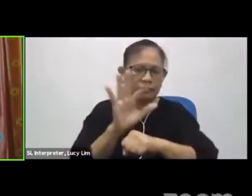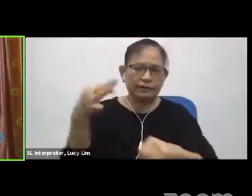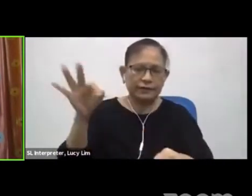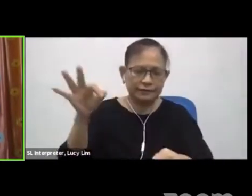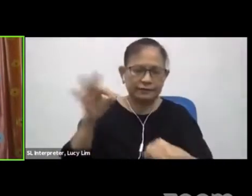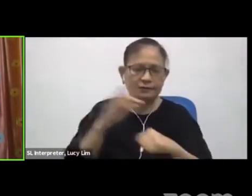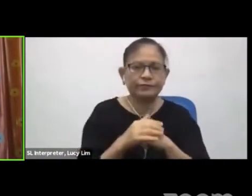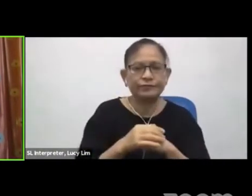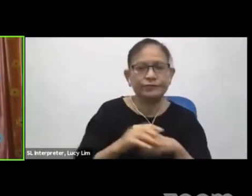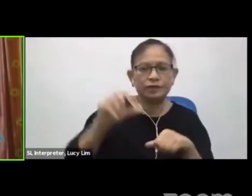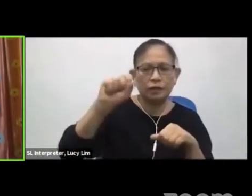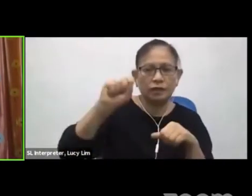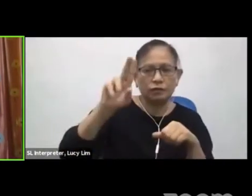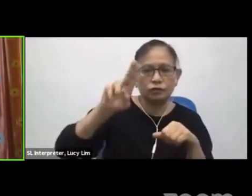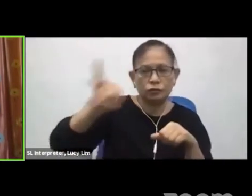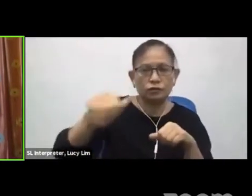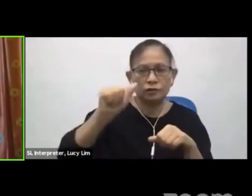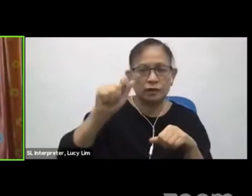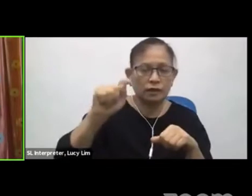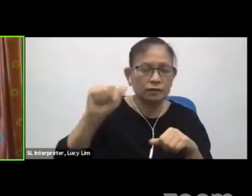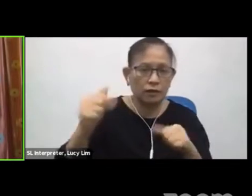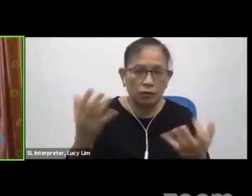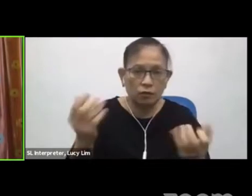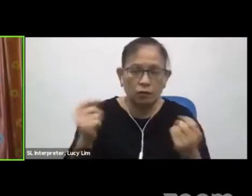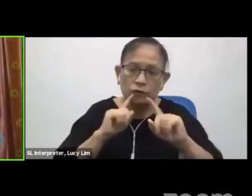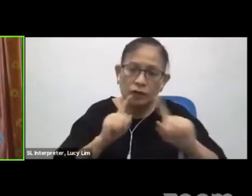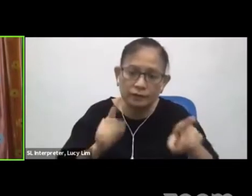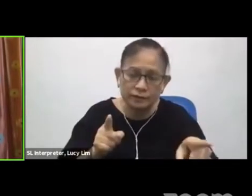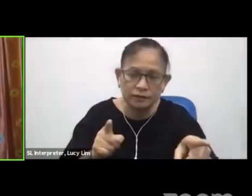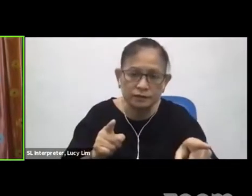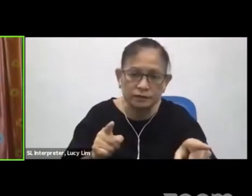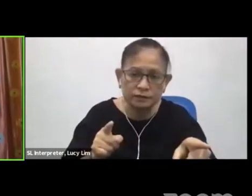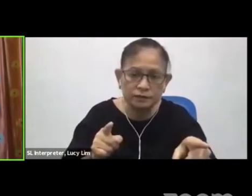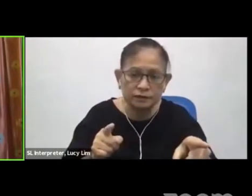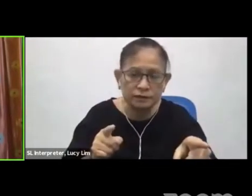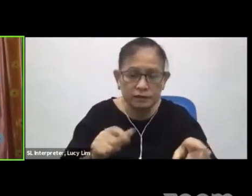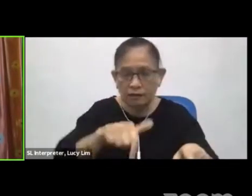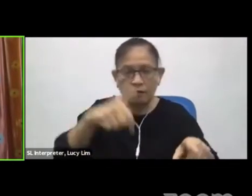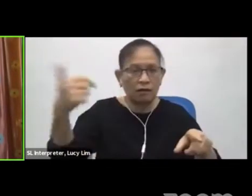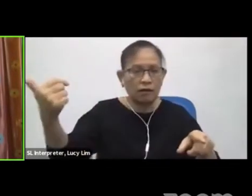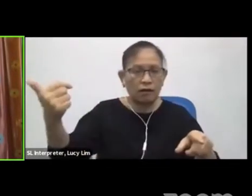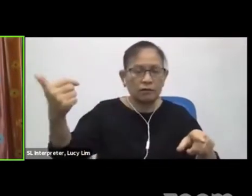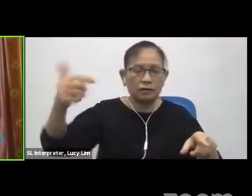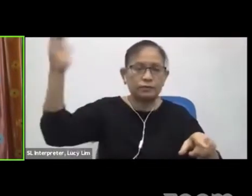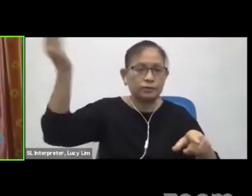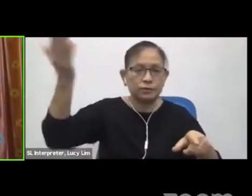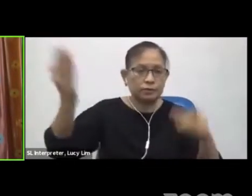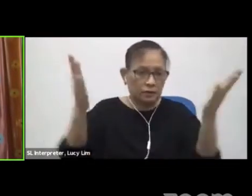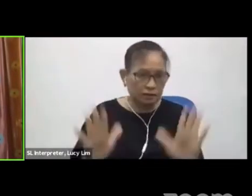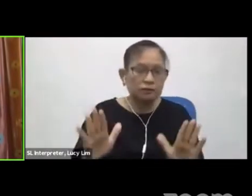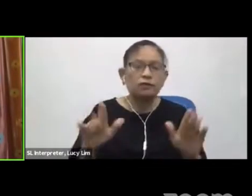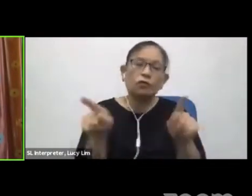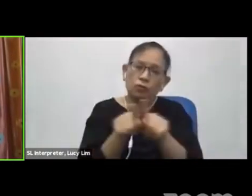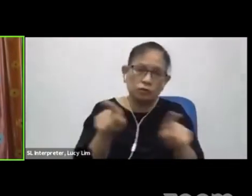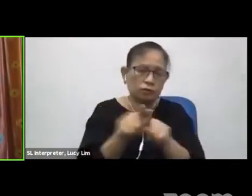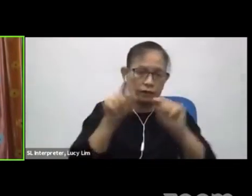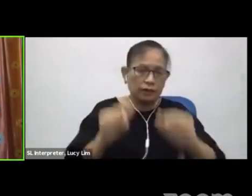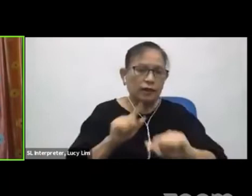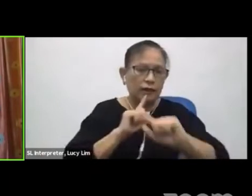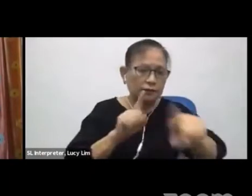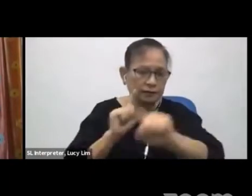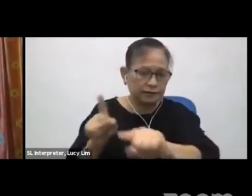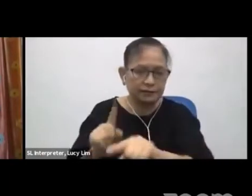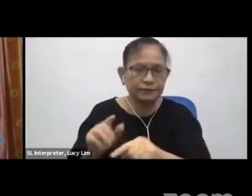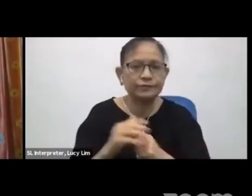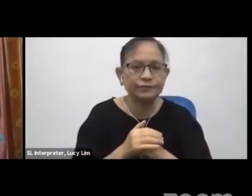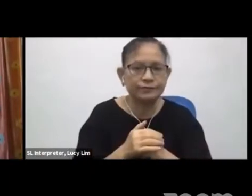Sujata, would you like to take up that? And other presenters can also answer it. Yes.